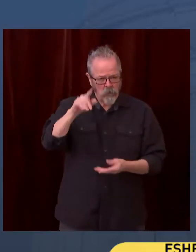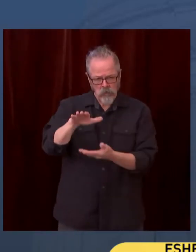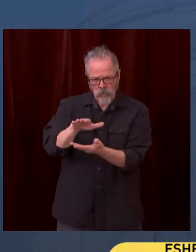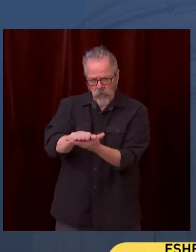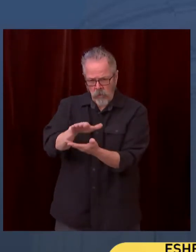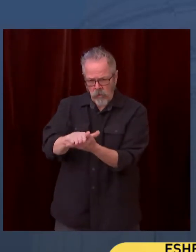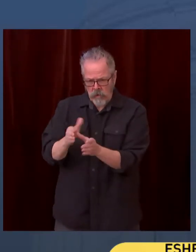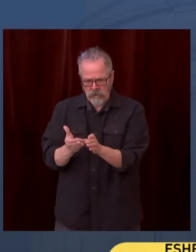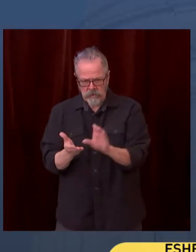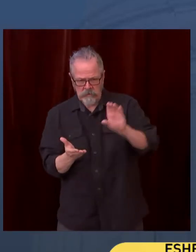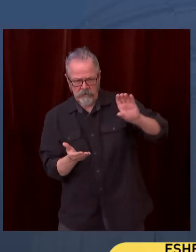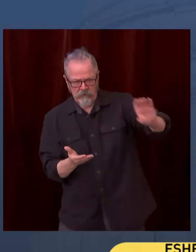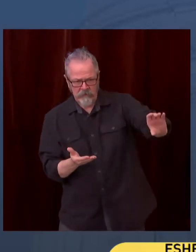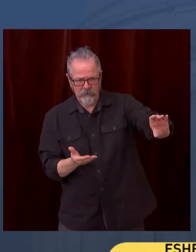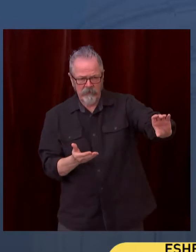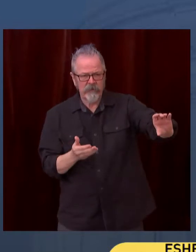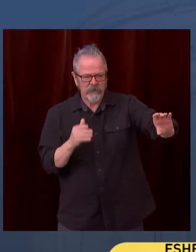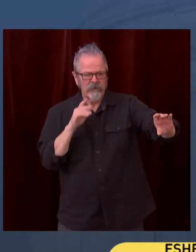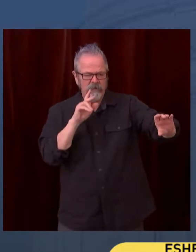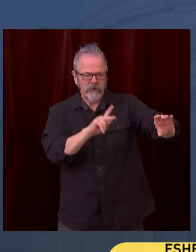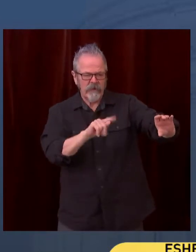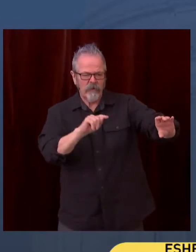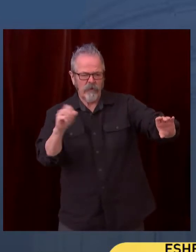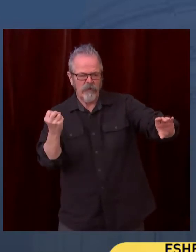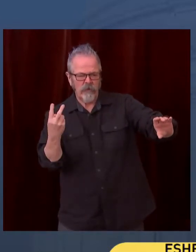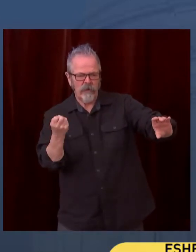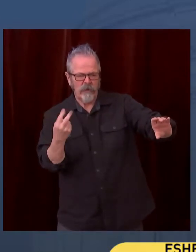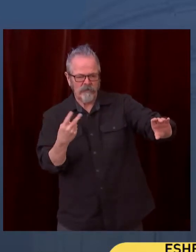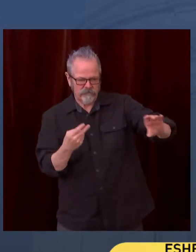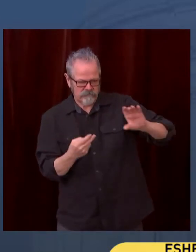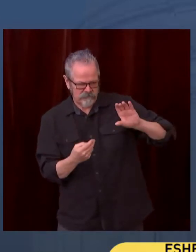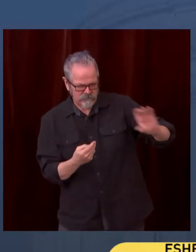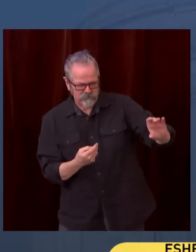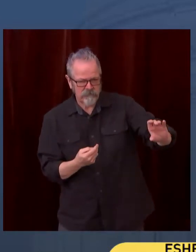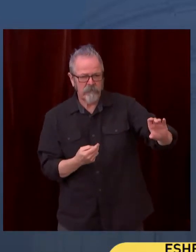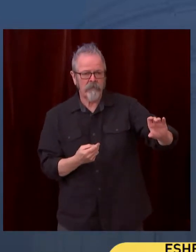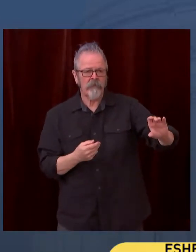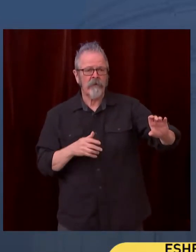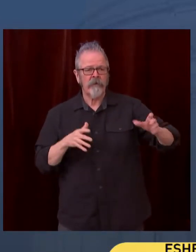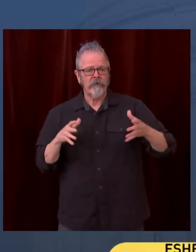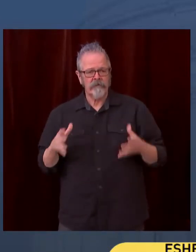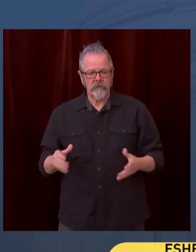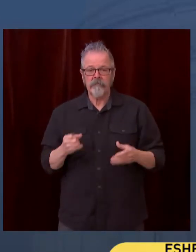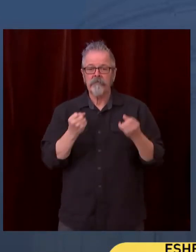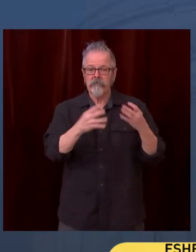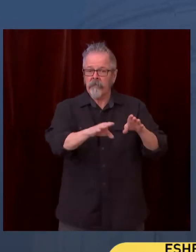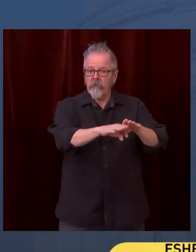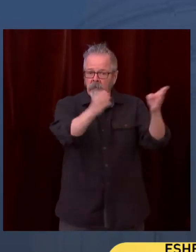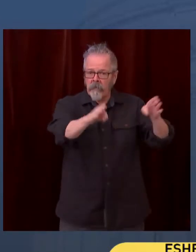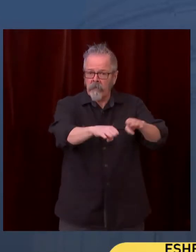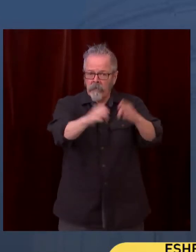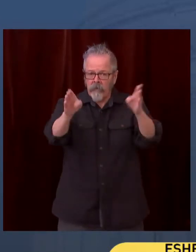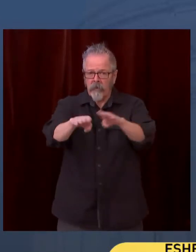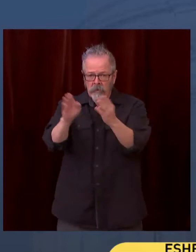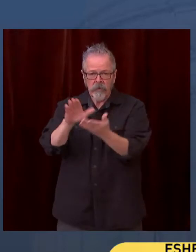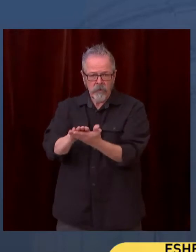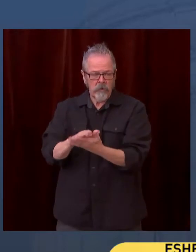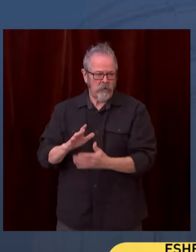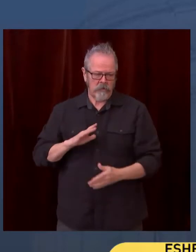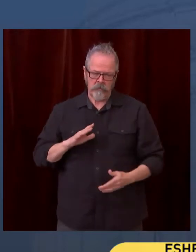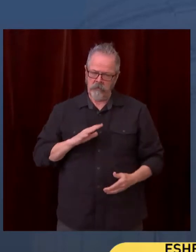schools going back to on-site education, which we're very appreciative of. It also allocates